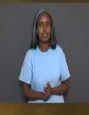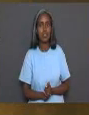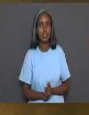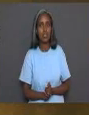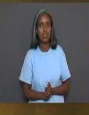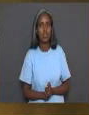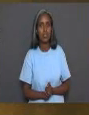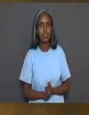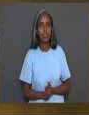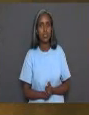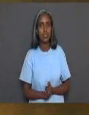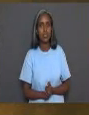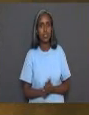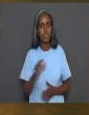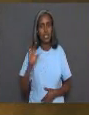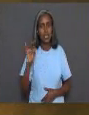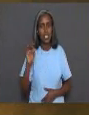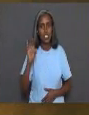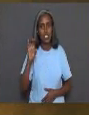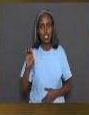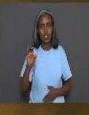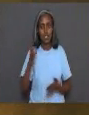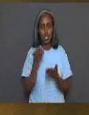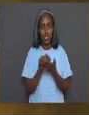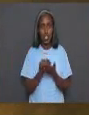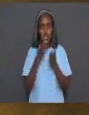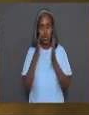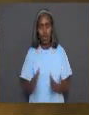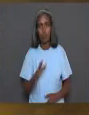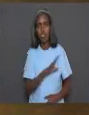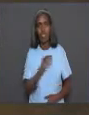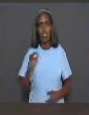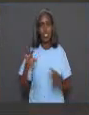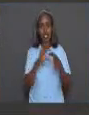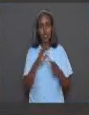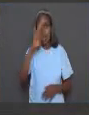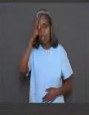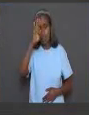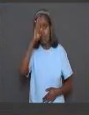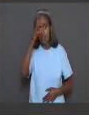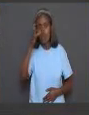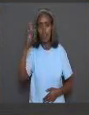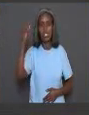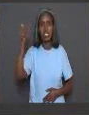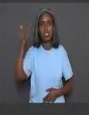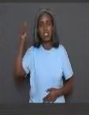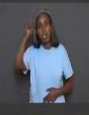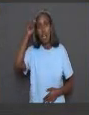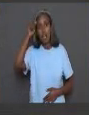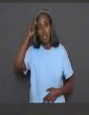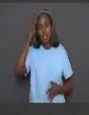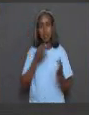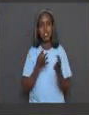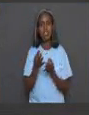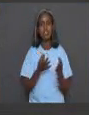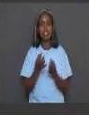The 18th century economist and social philosopher Adam Smith described